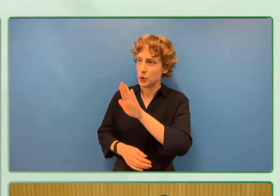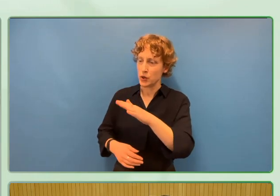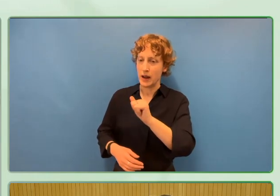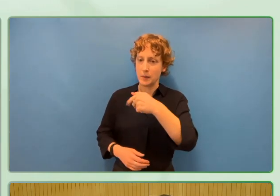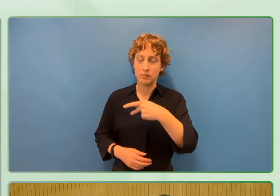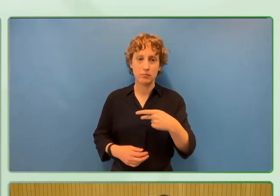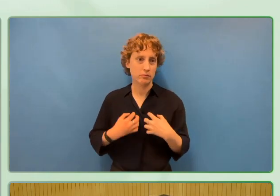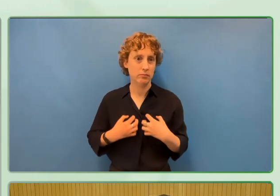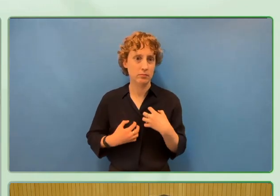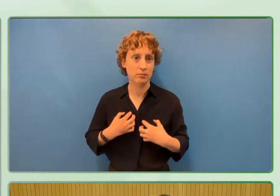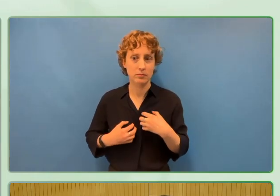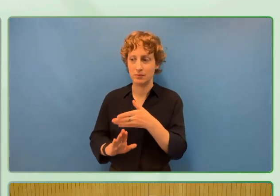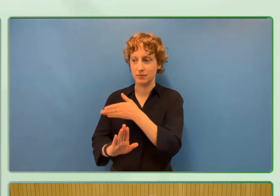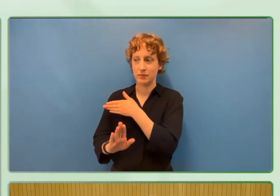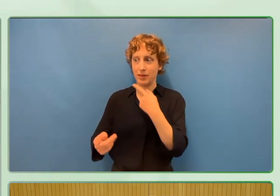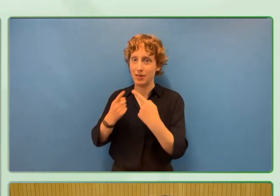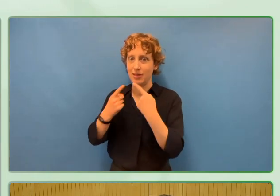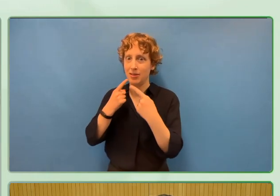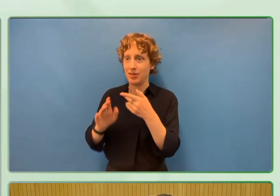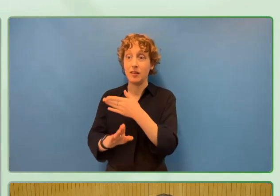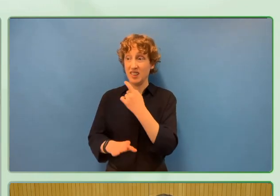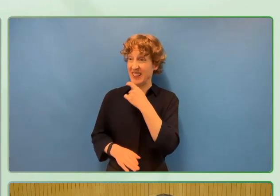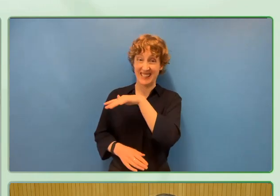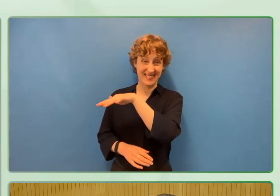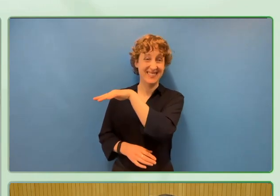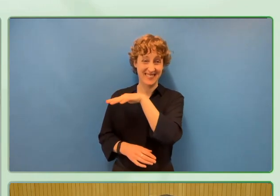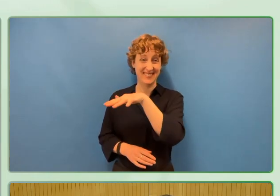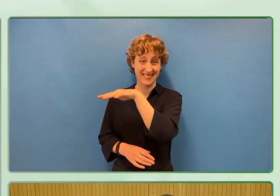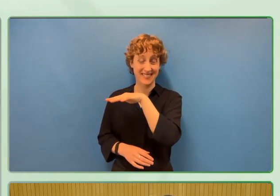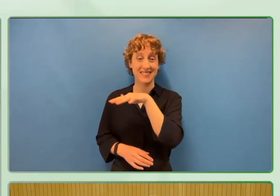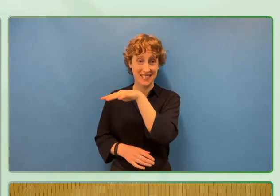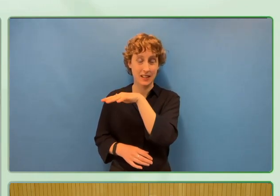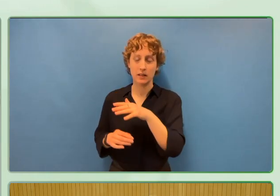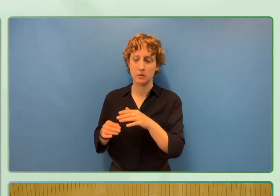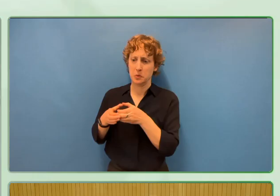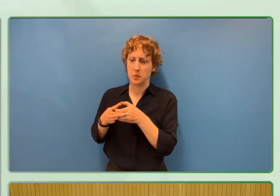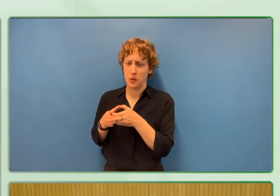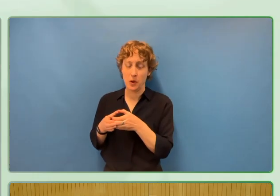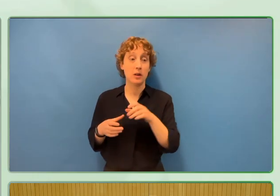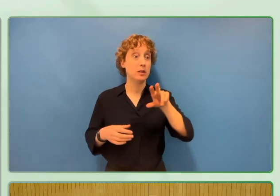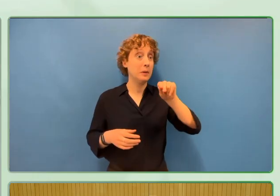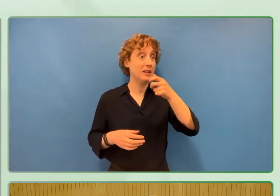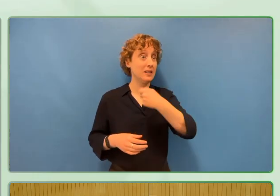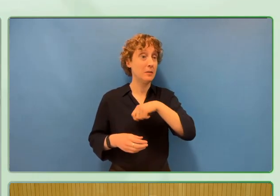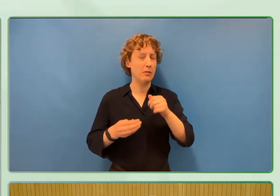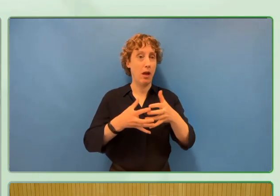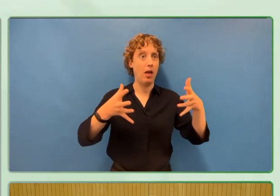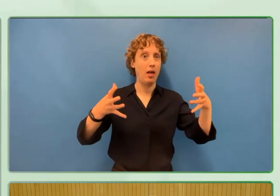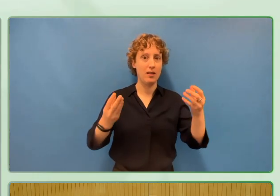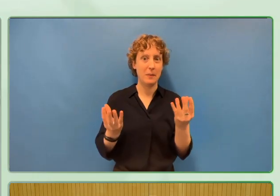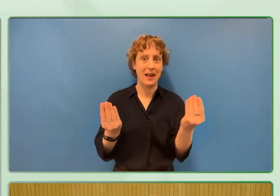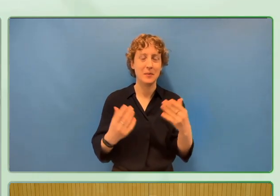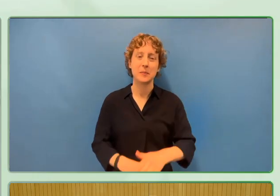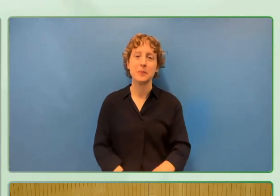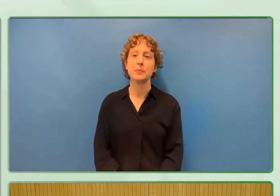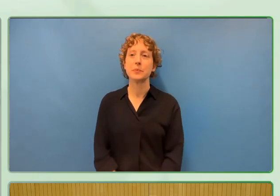already, even in the Finnish-speaking world, which is, of course, a bit smaller than Spanish-speaking world, you might say. A few words